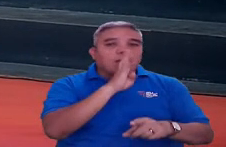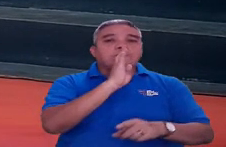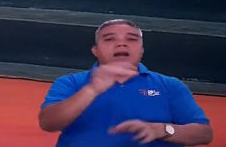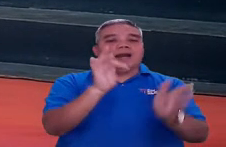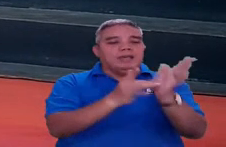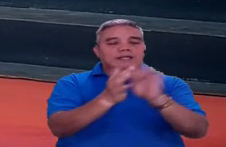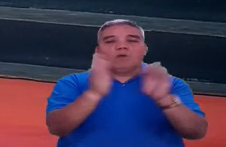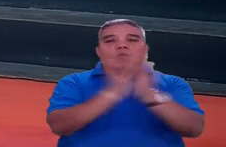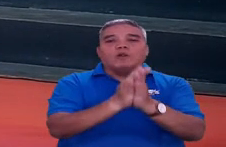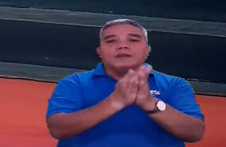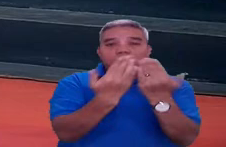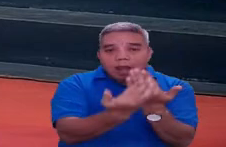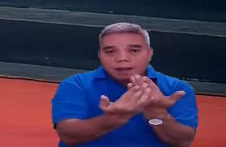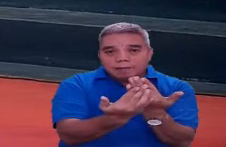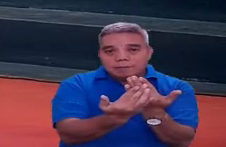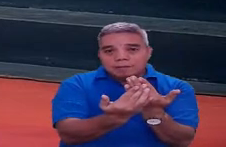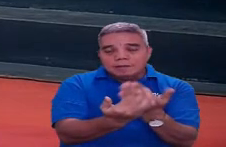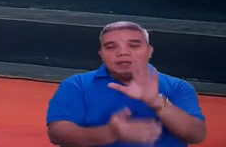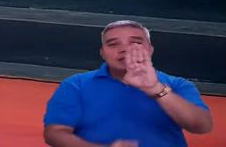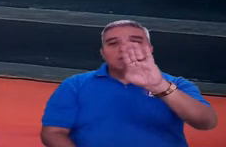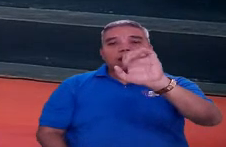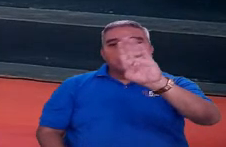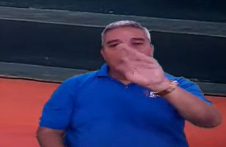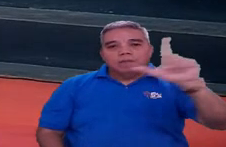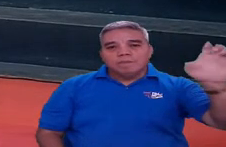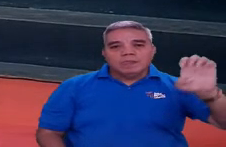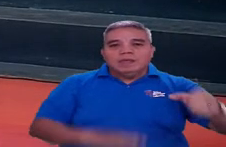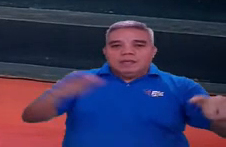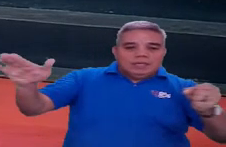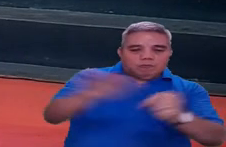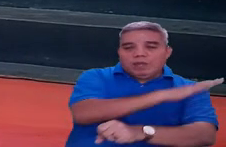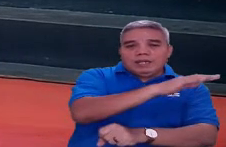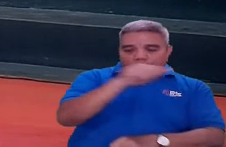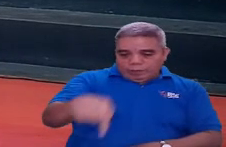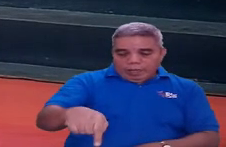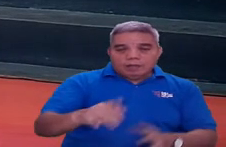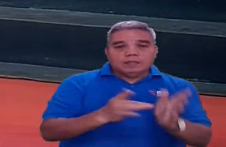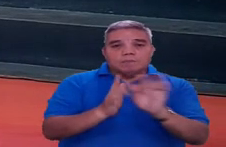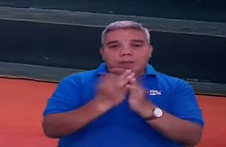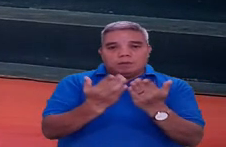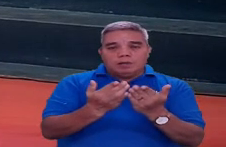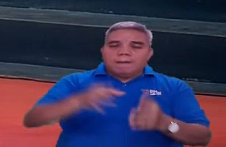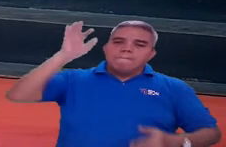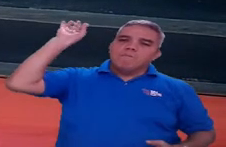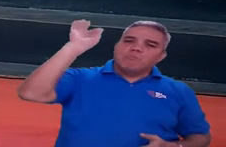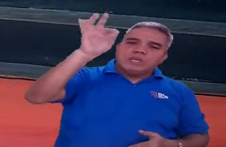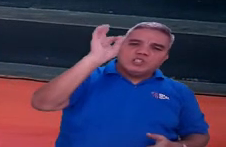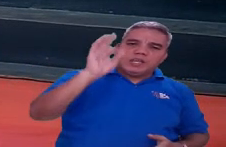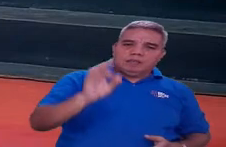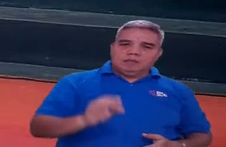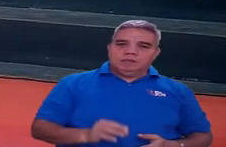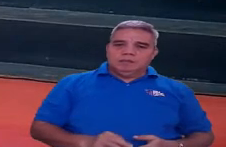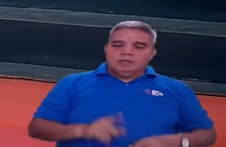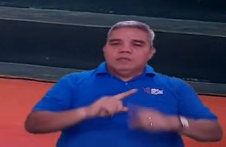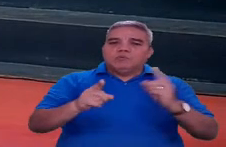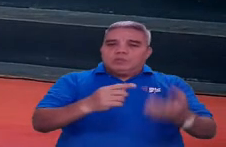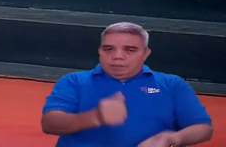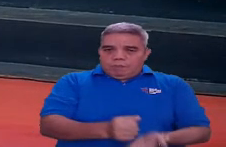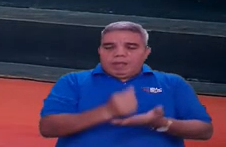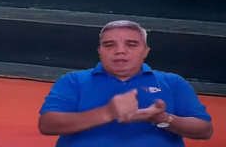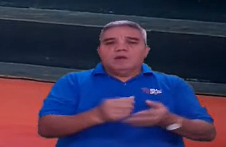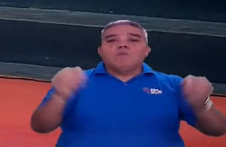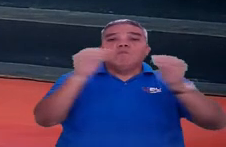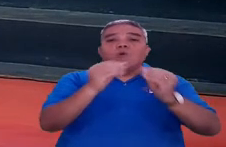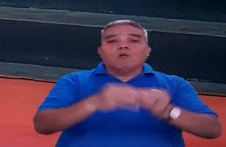the Word of God. It fills in the gap. Preaching fruits, it bears